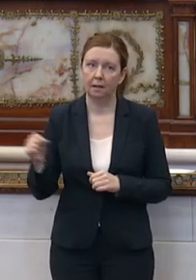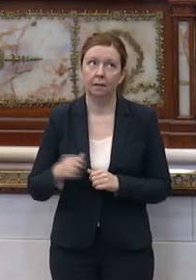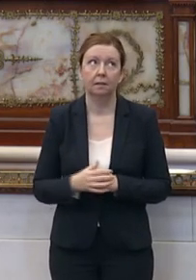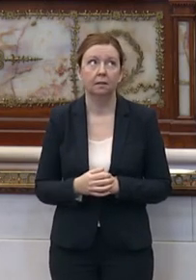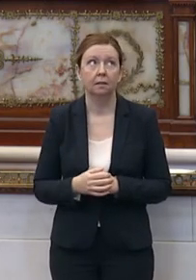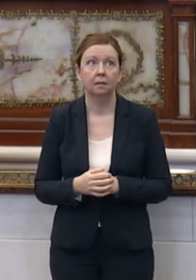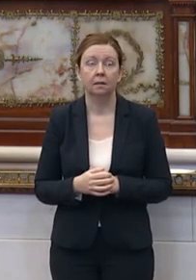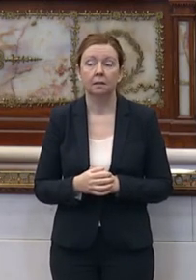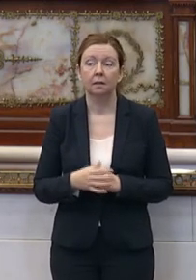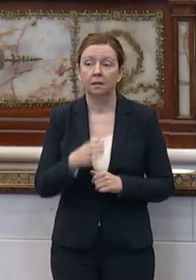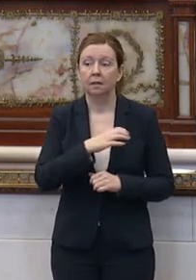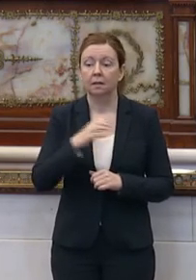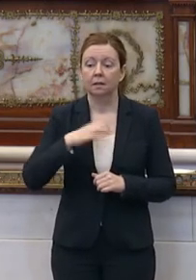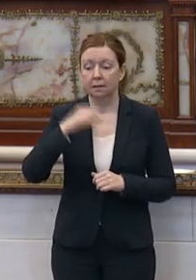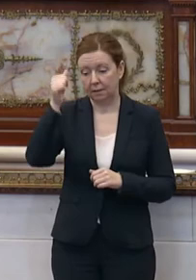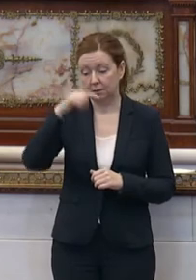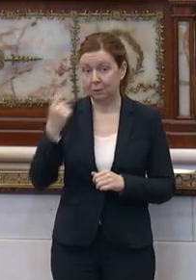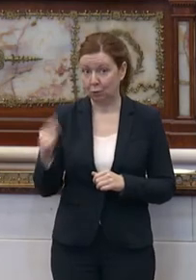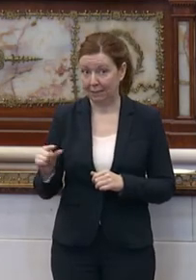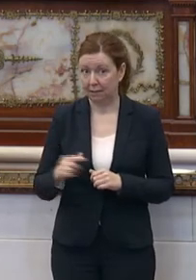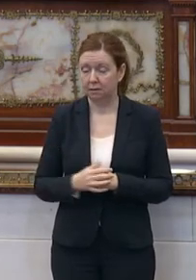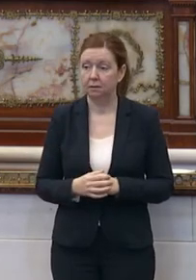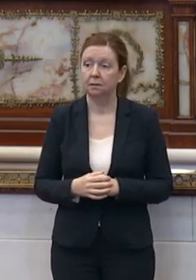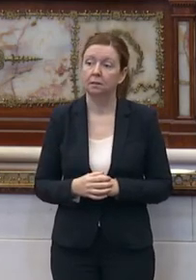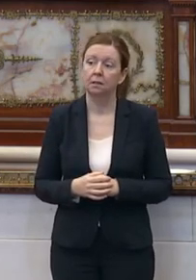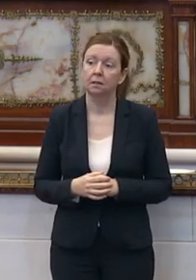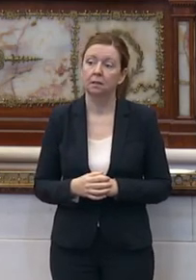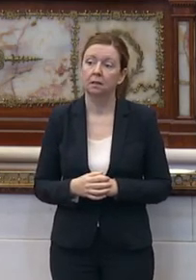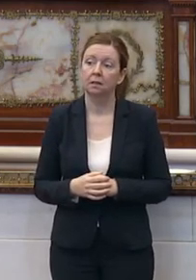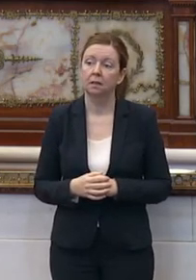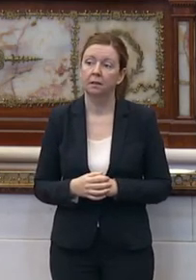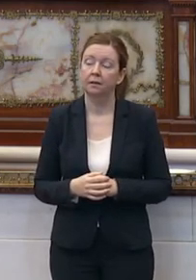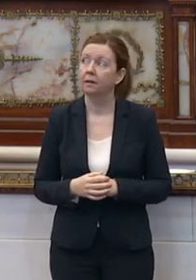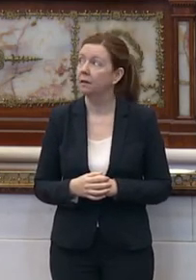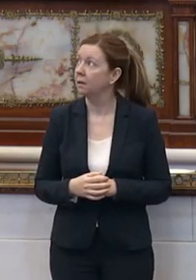Aye. Councilman Green?